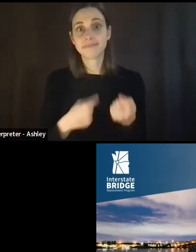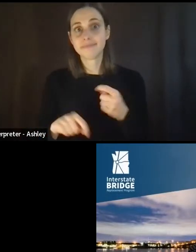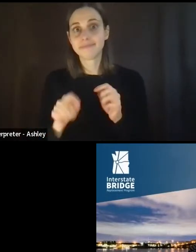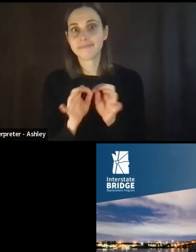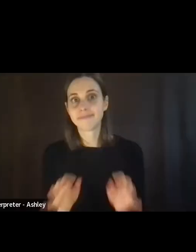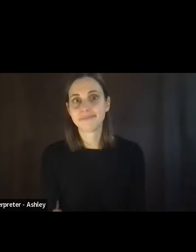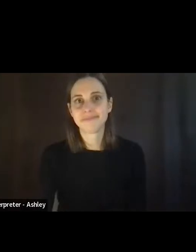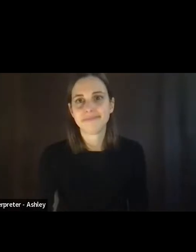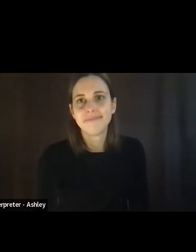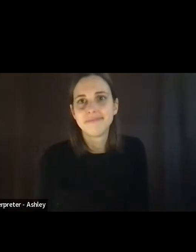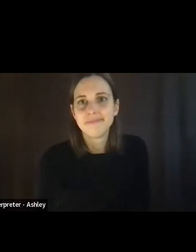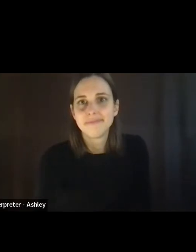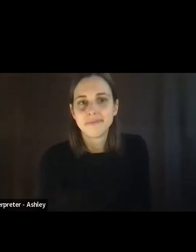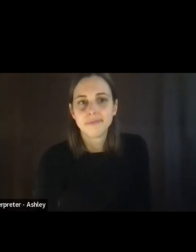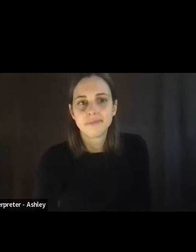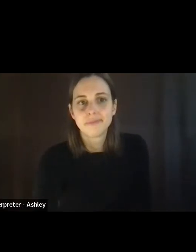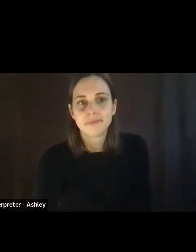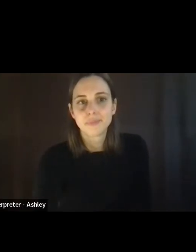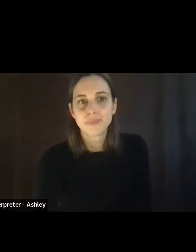Irina?